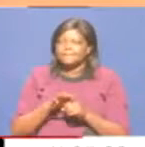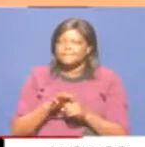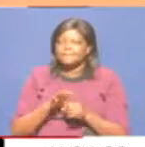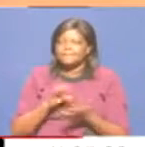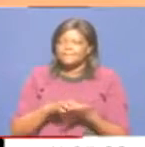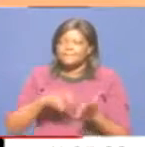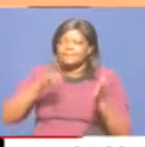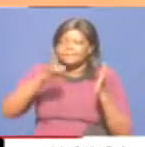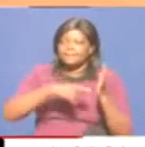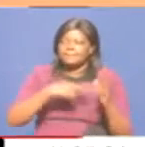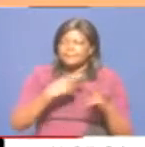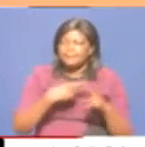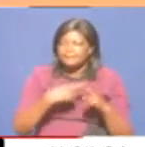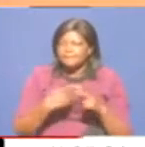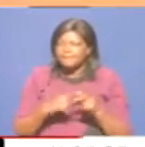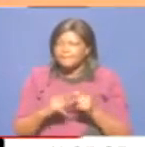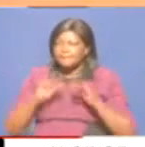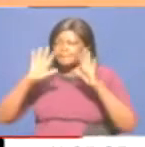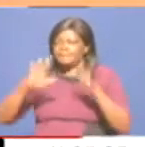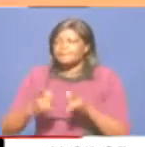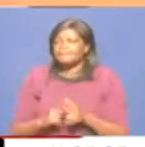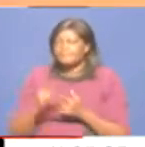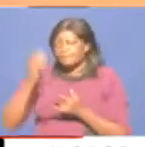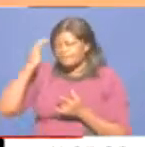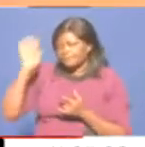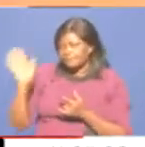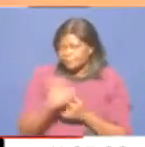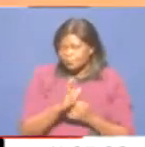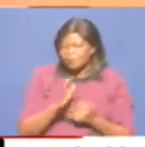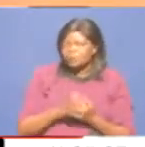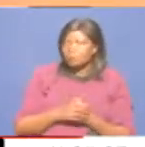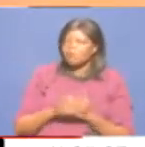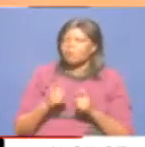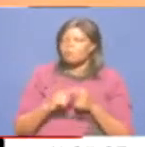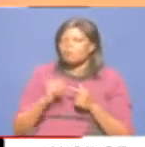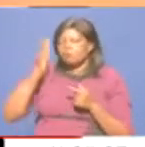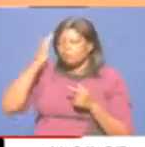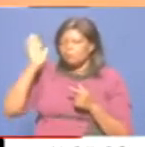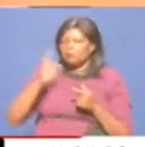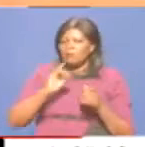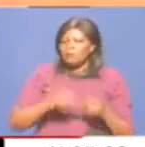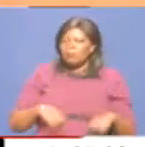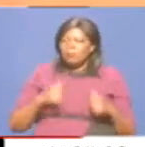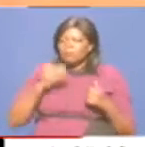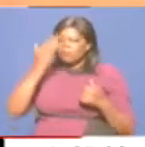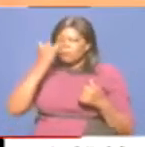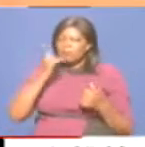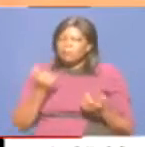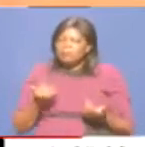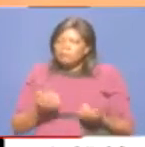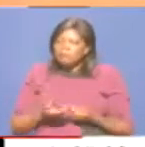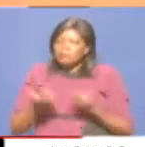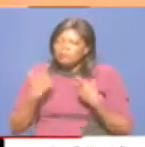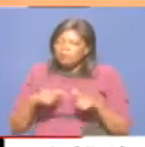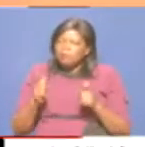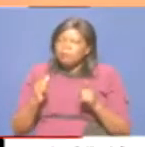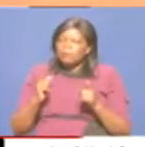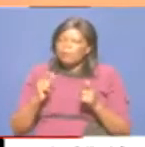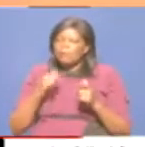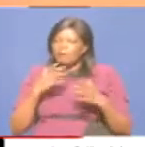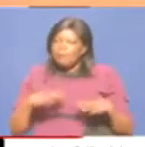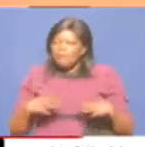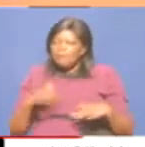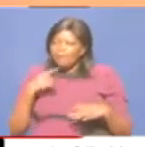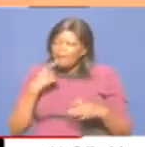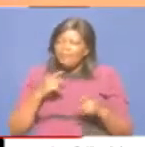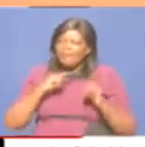name, they have campaigned, you know them by their nature, you know them by their lifestyle. Why would you allow somebody who is